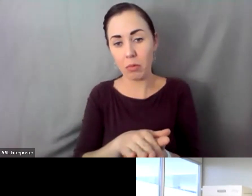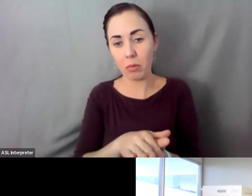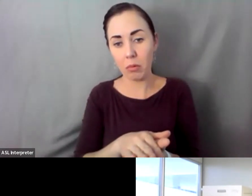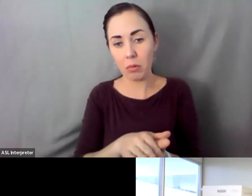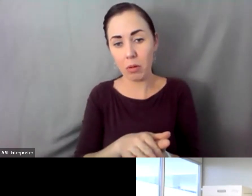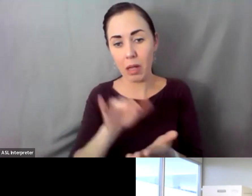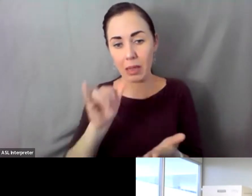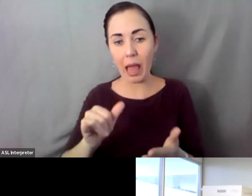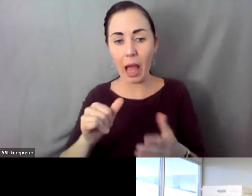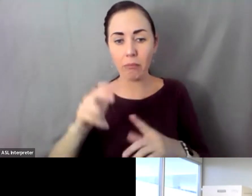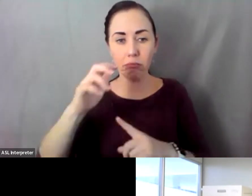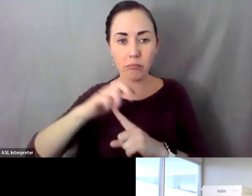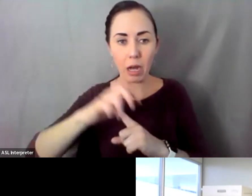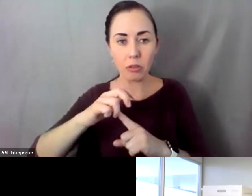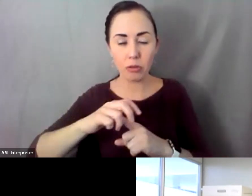have.